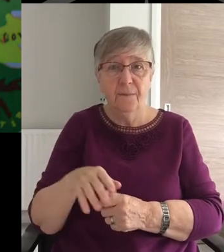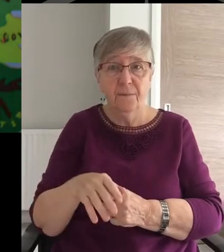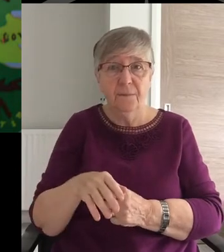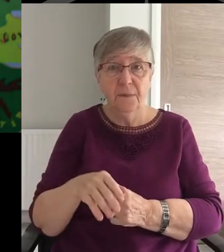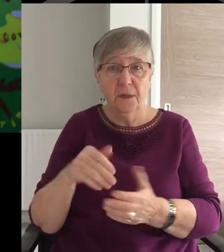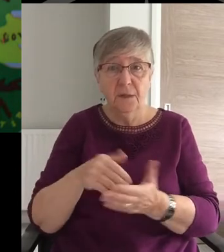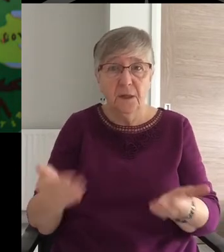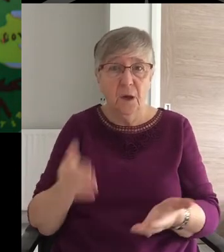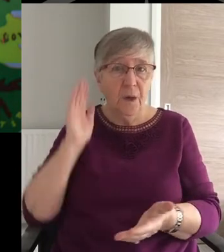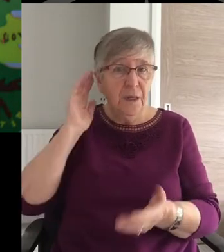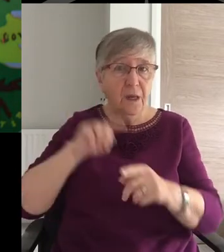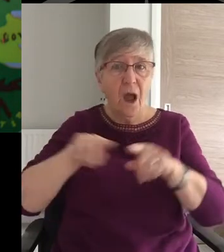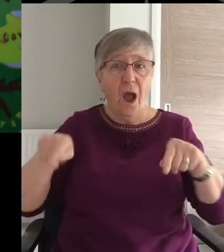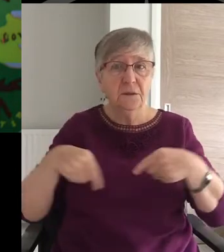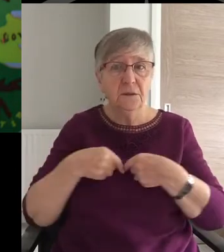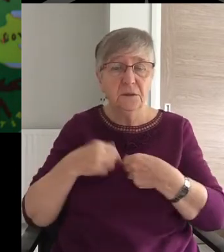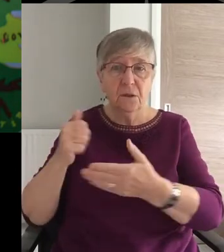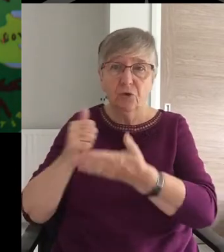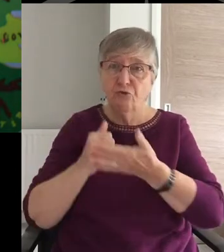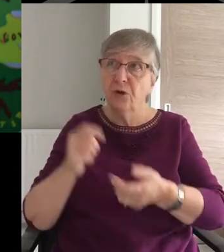Now hear us, gracious God,